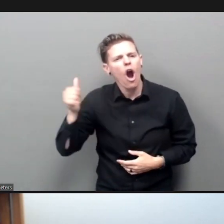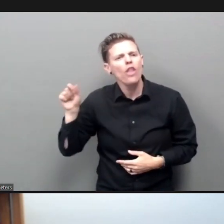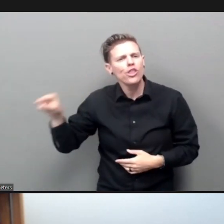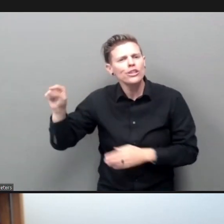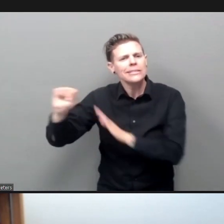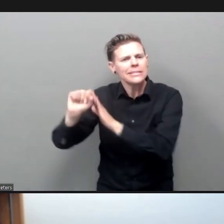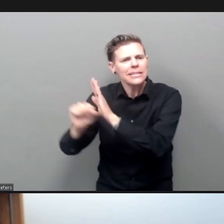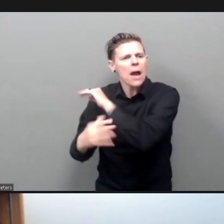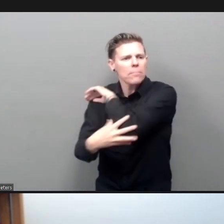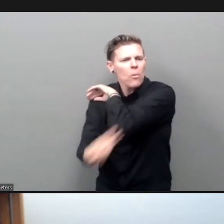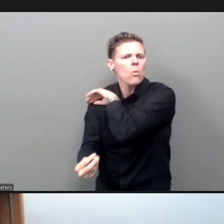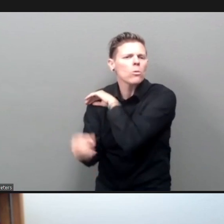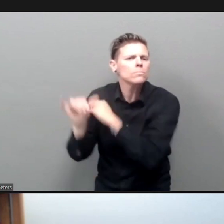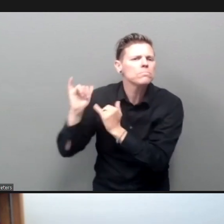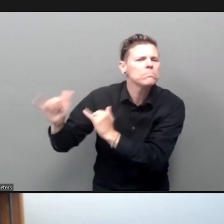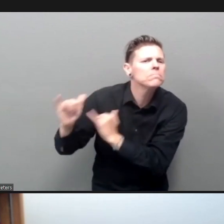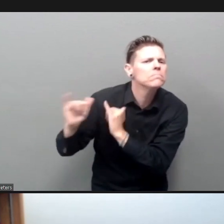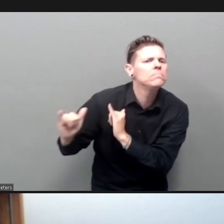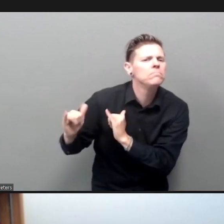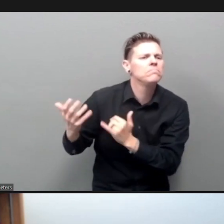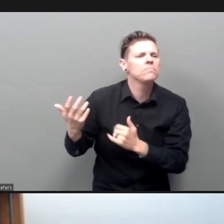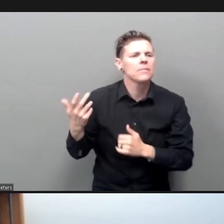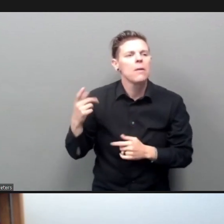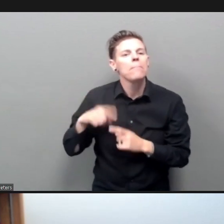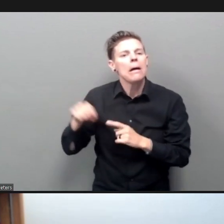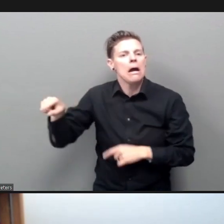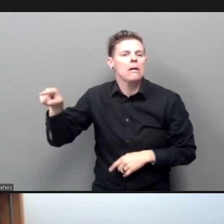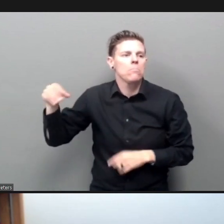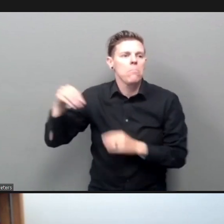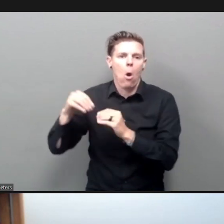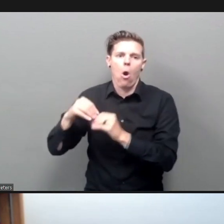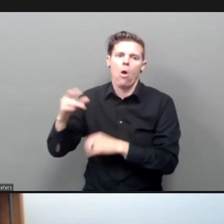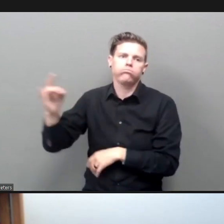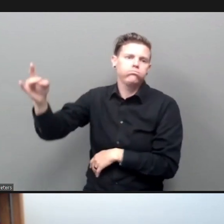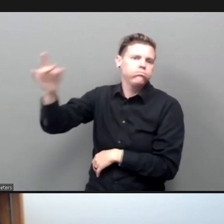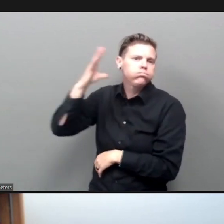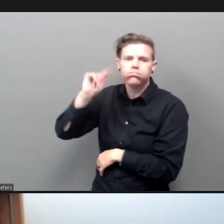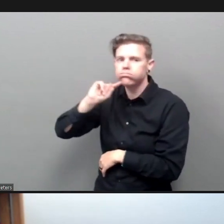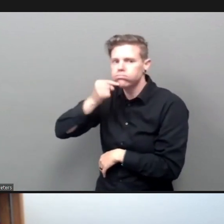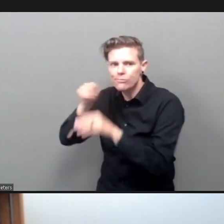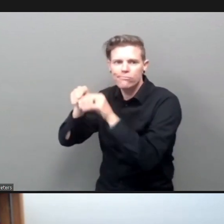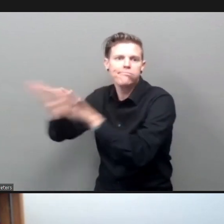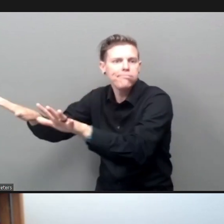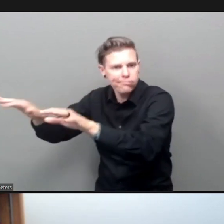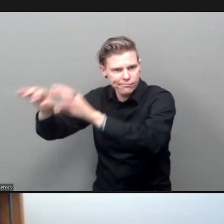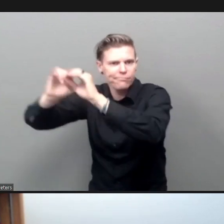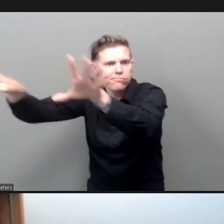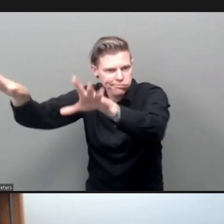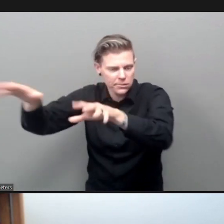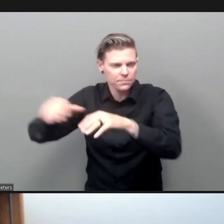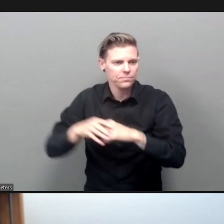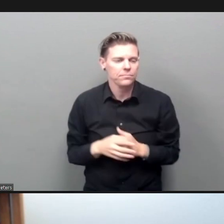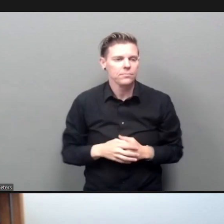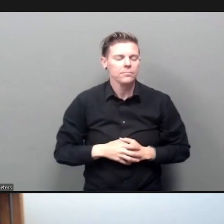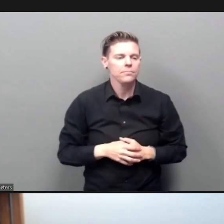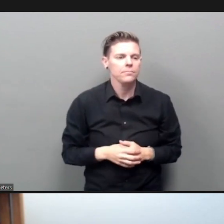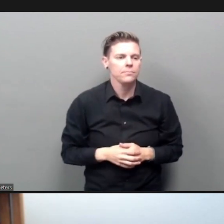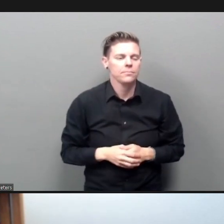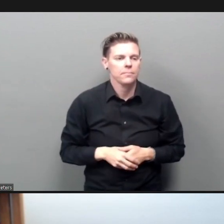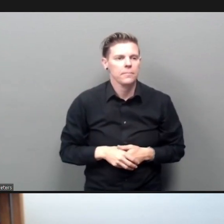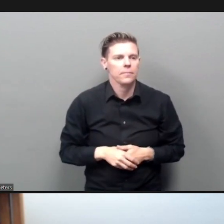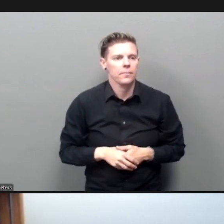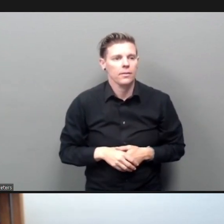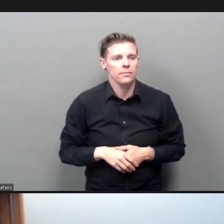rate of twice that of those who live in high-income neighborhoods, and they have a hospitalization rate